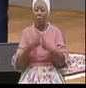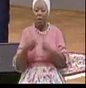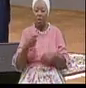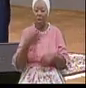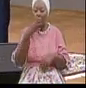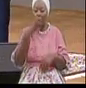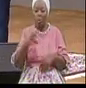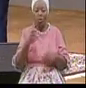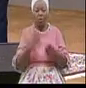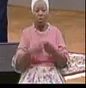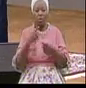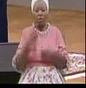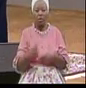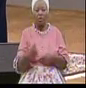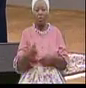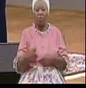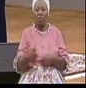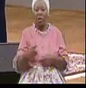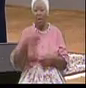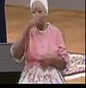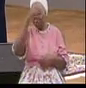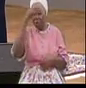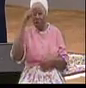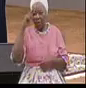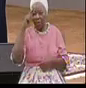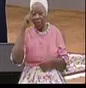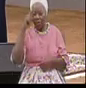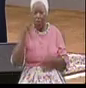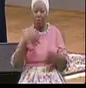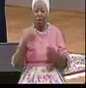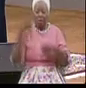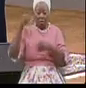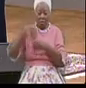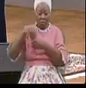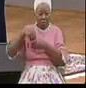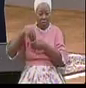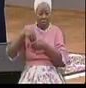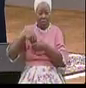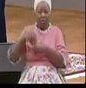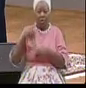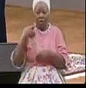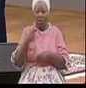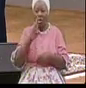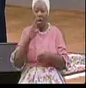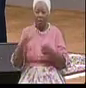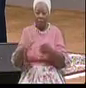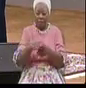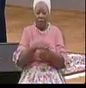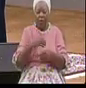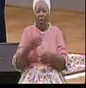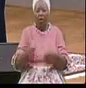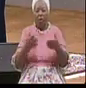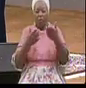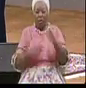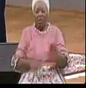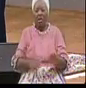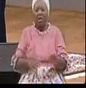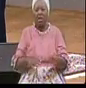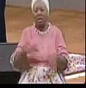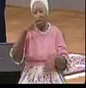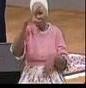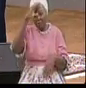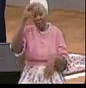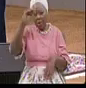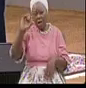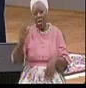woe unto you, because within ye are full of dead